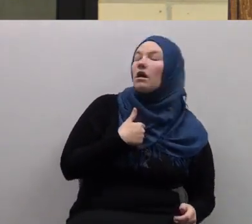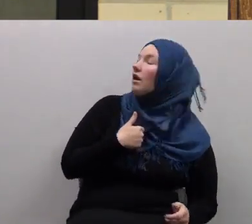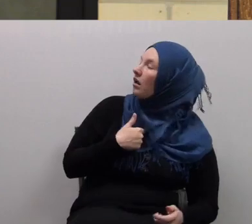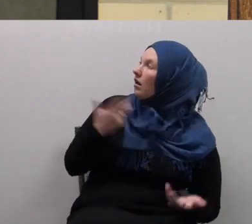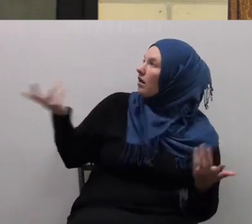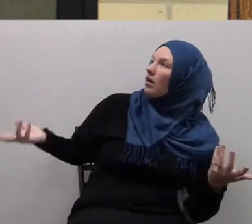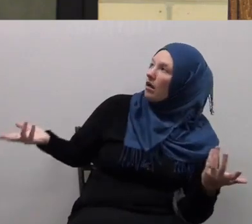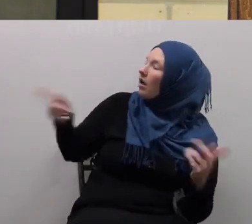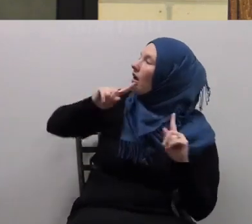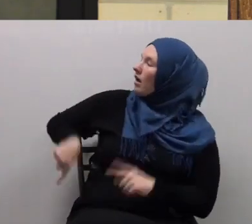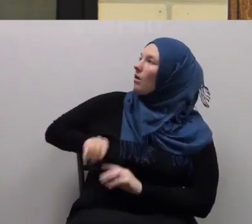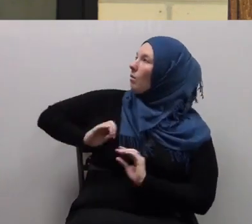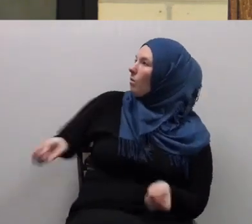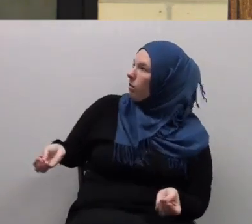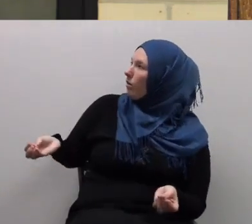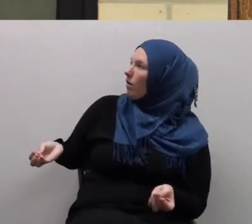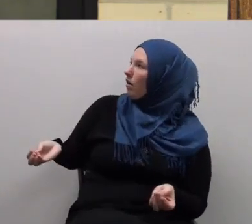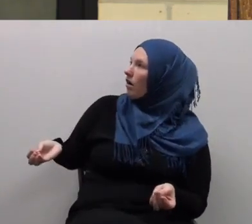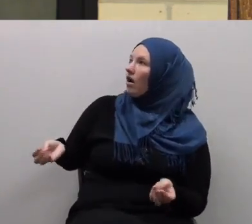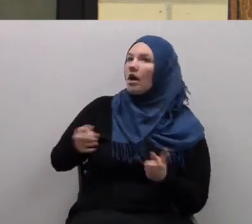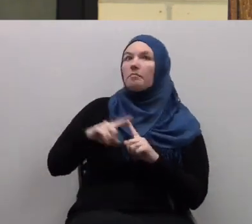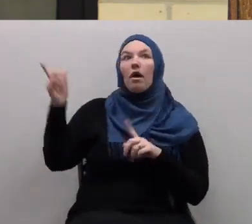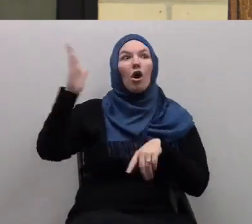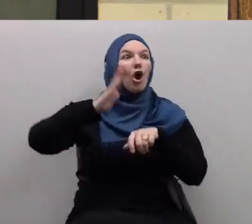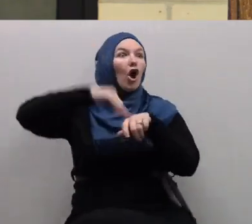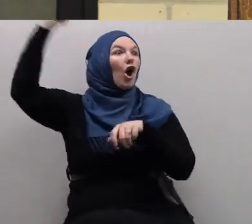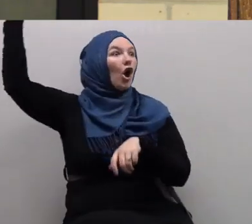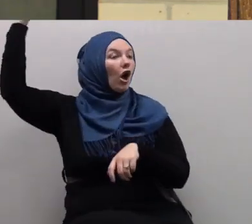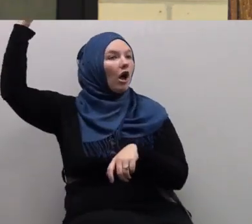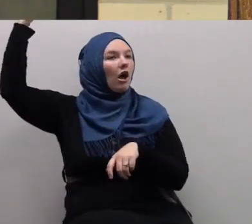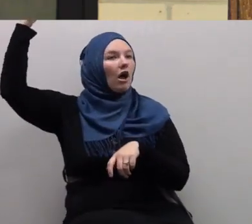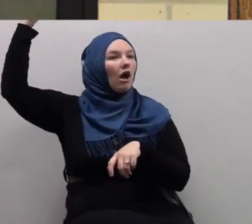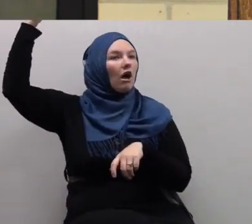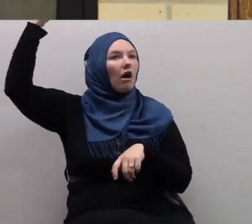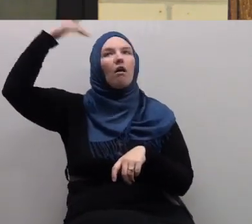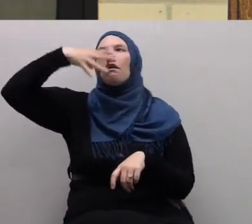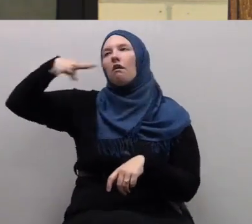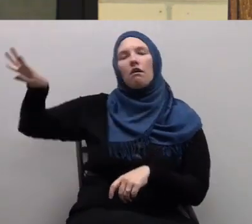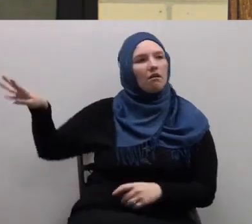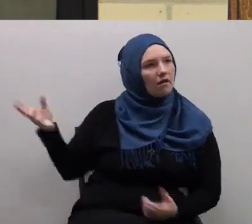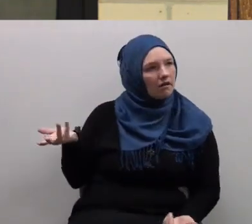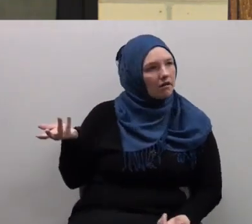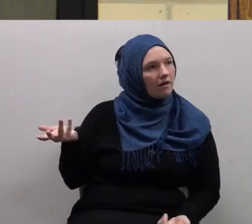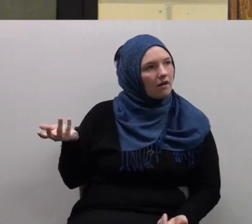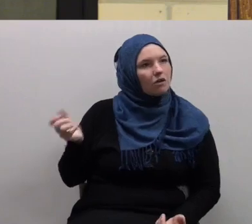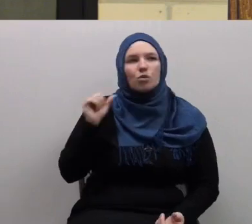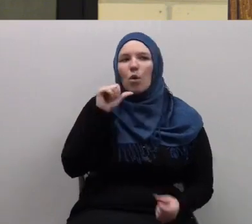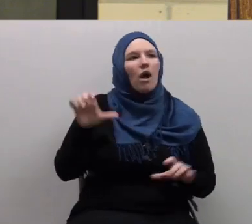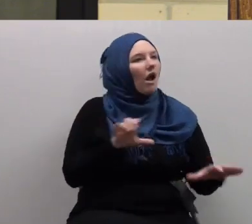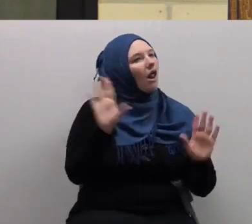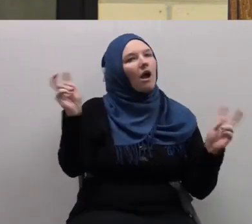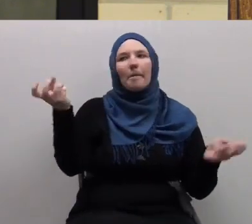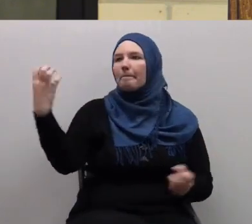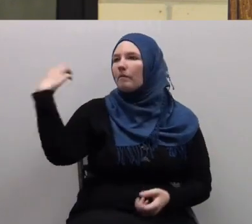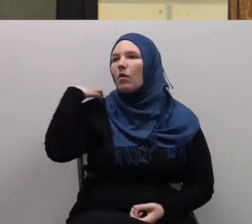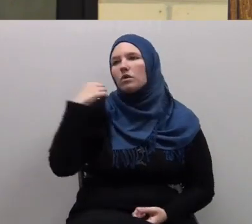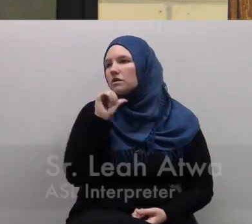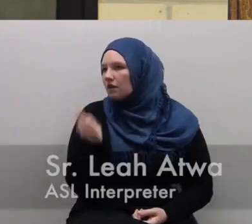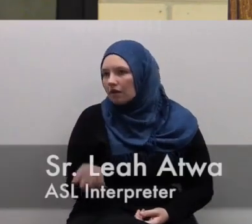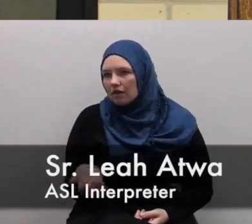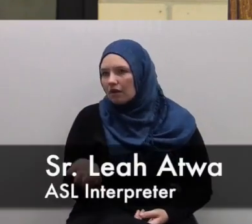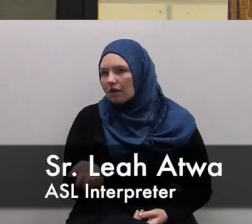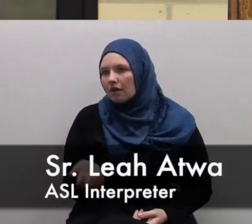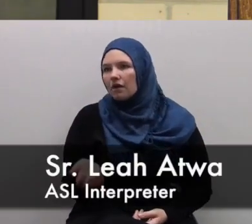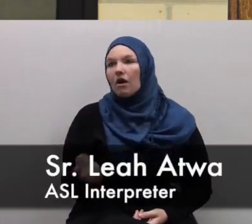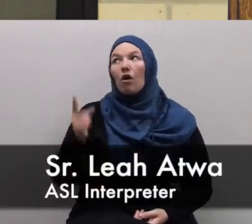you are quite merciful to wait for us until we come. And in reality, Allah is